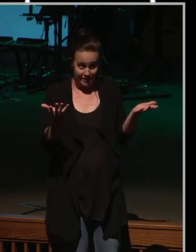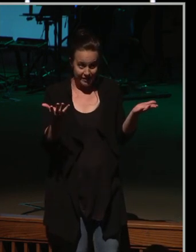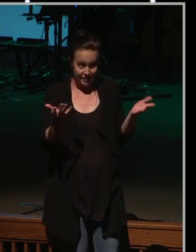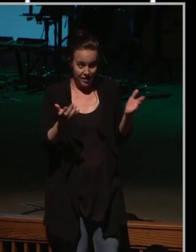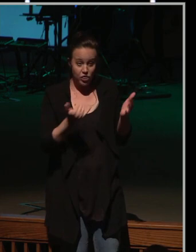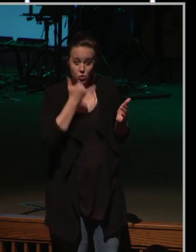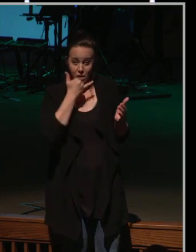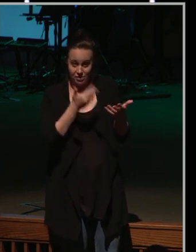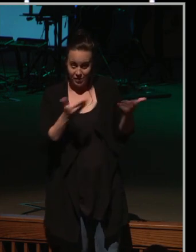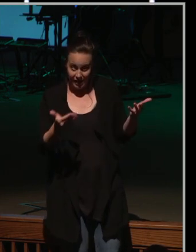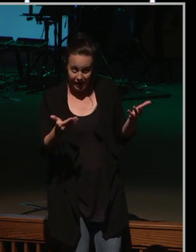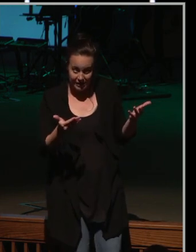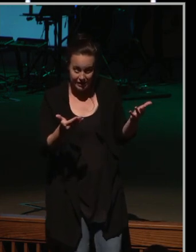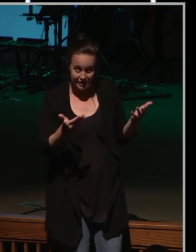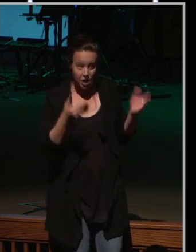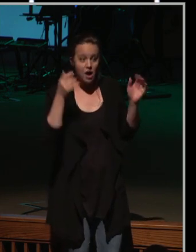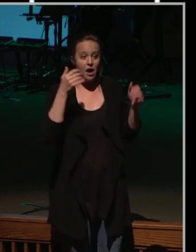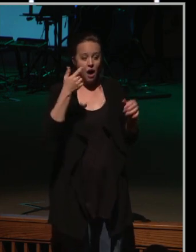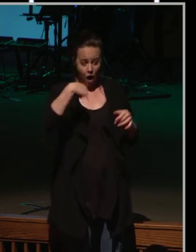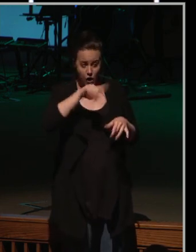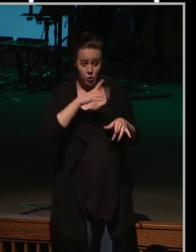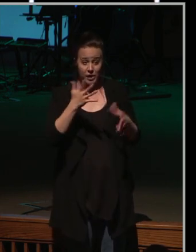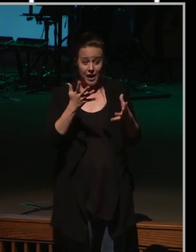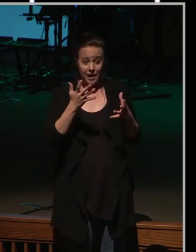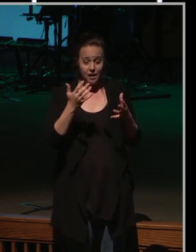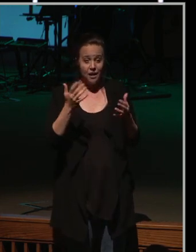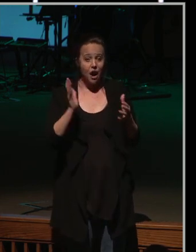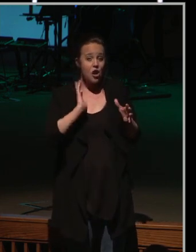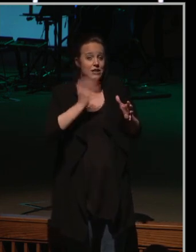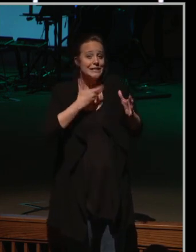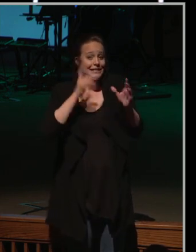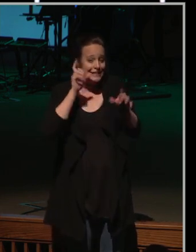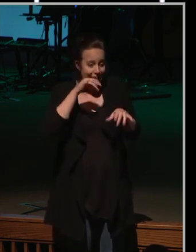course? Are we sending a message to our kids that their identity